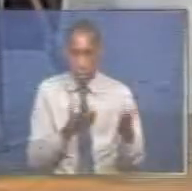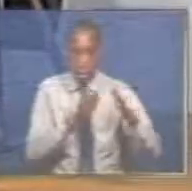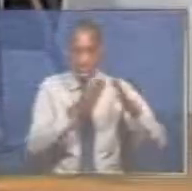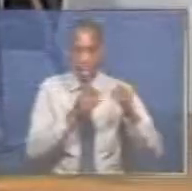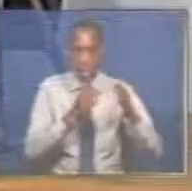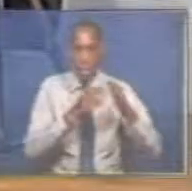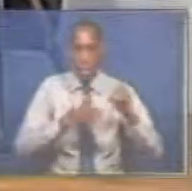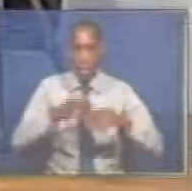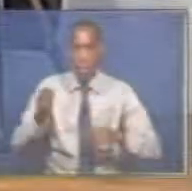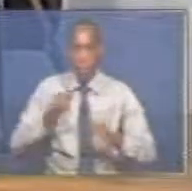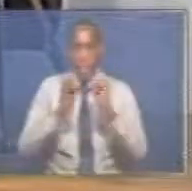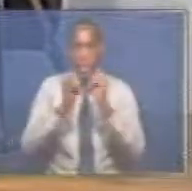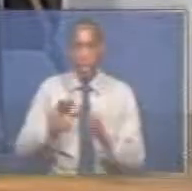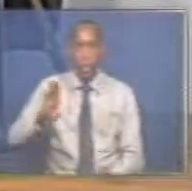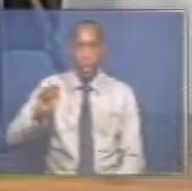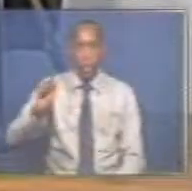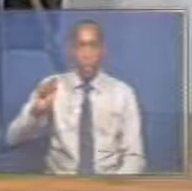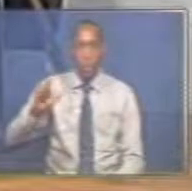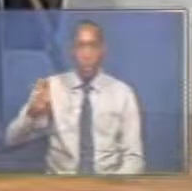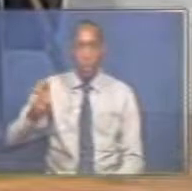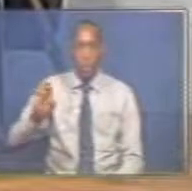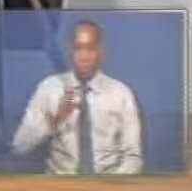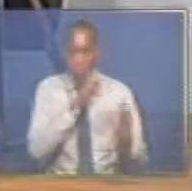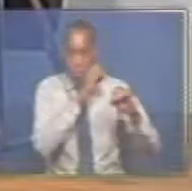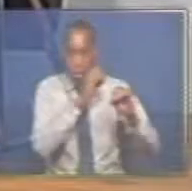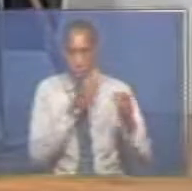away to Newcastle at the St. James Park. Prediction?